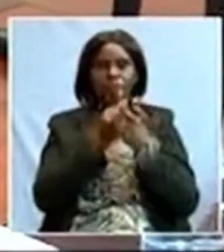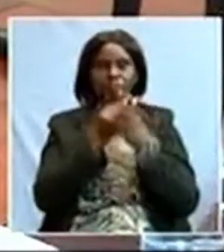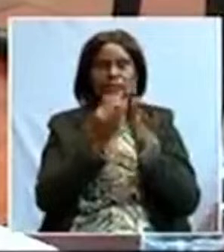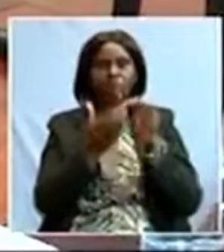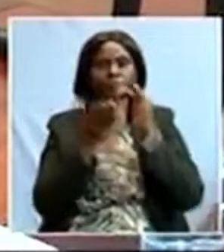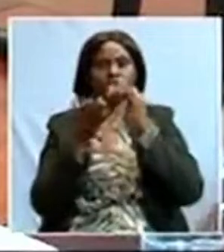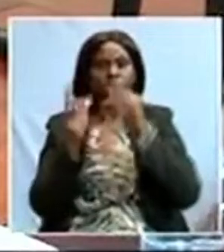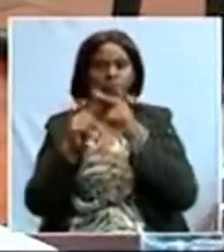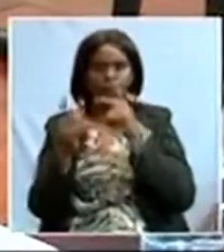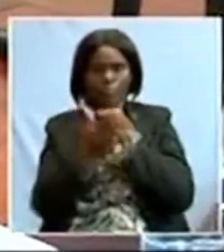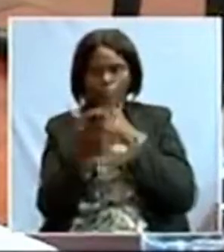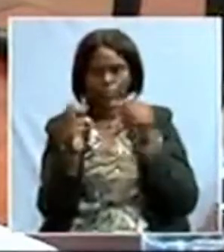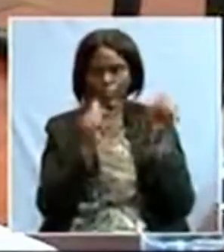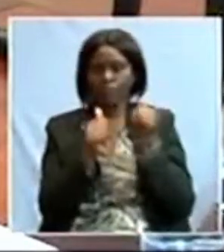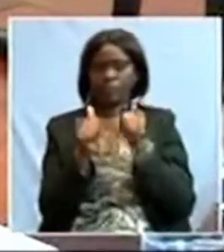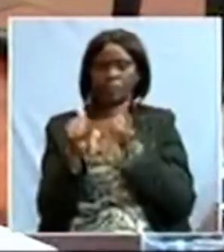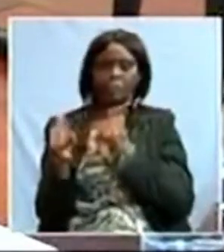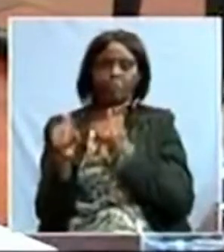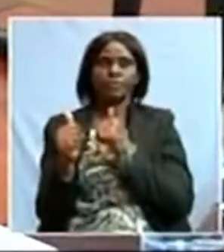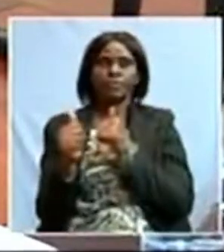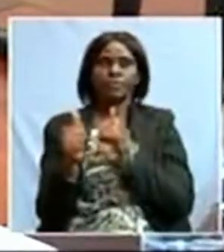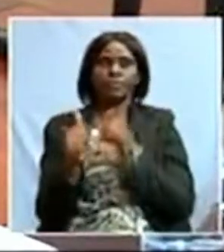allocated to these activities.